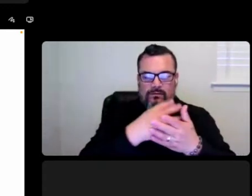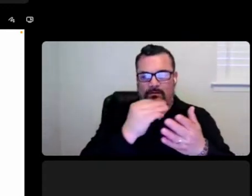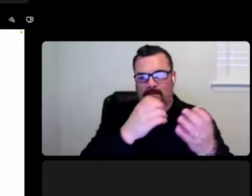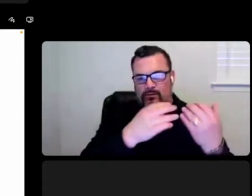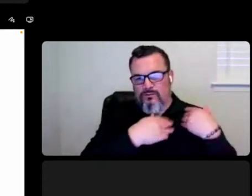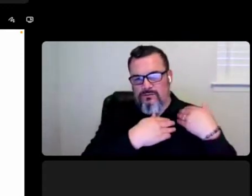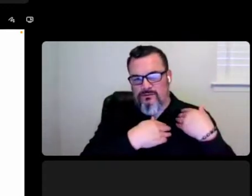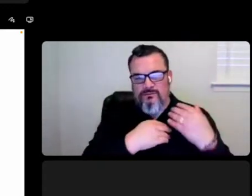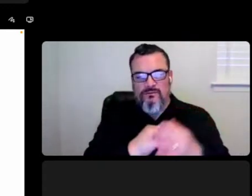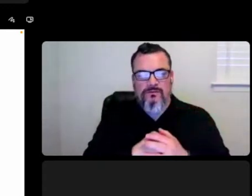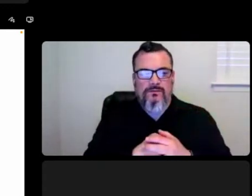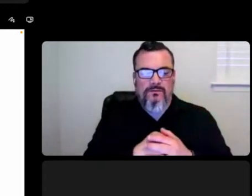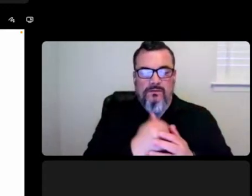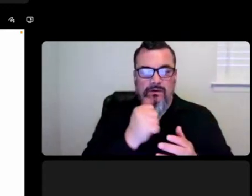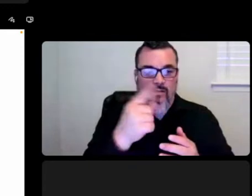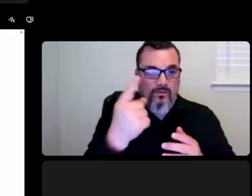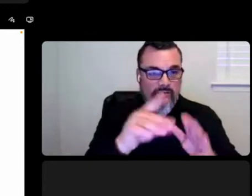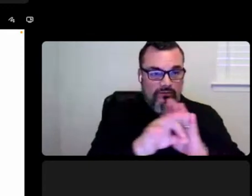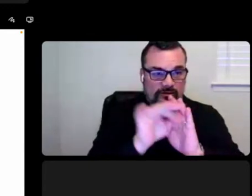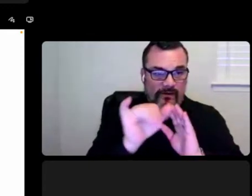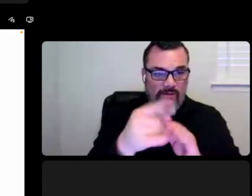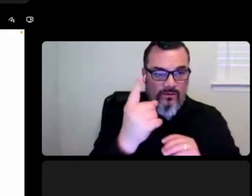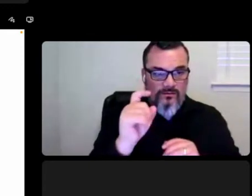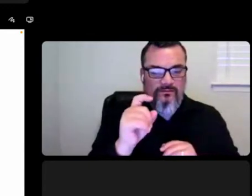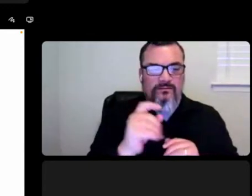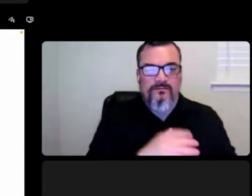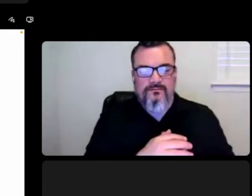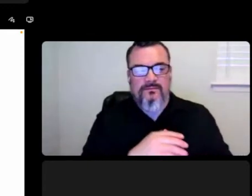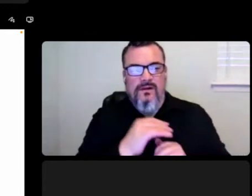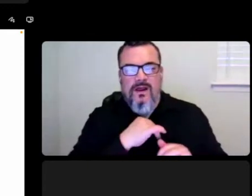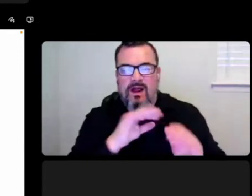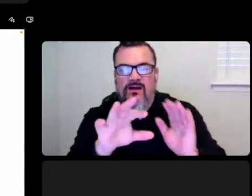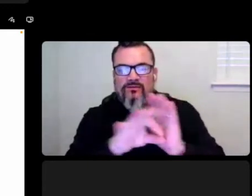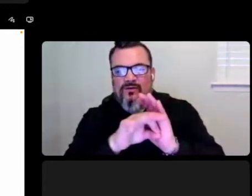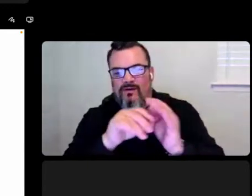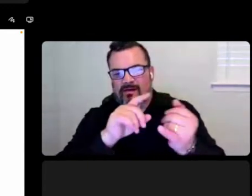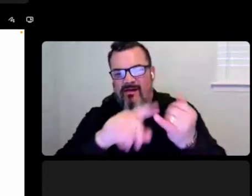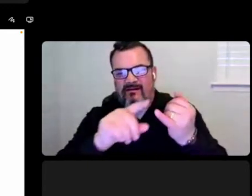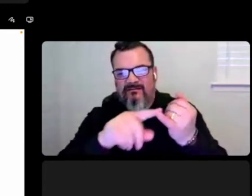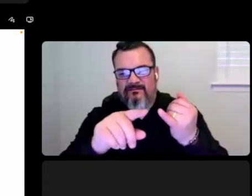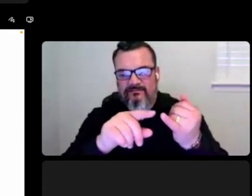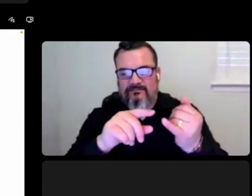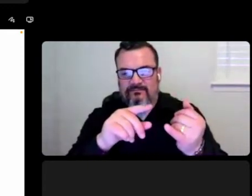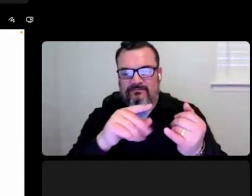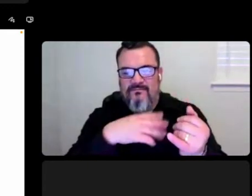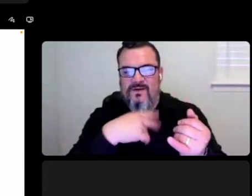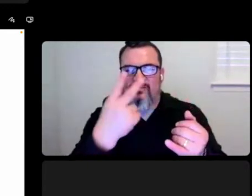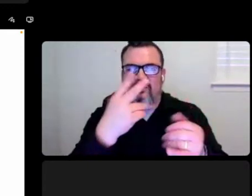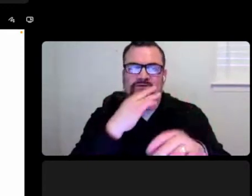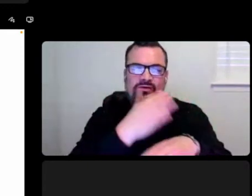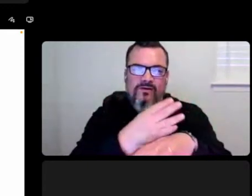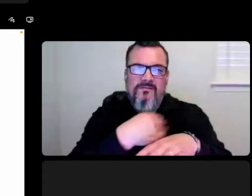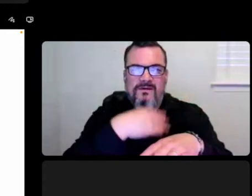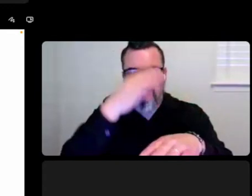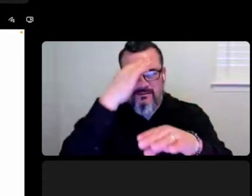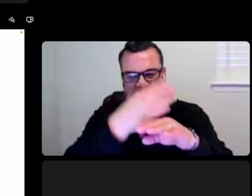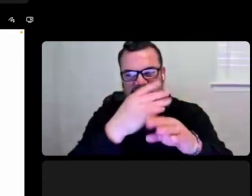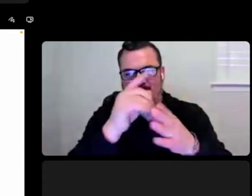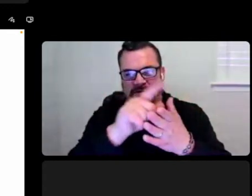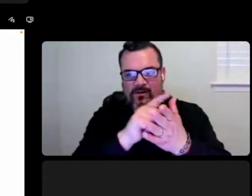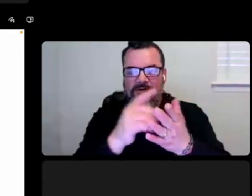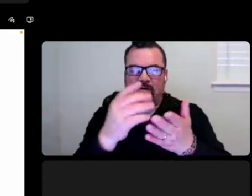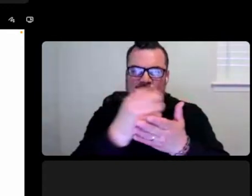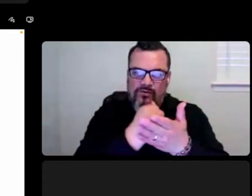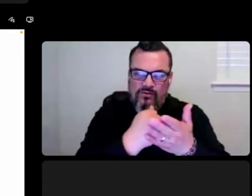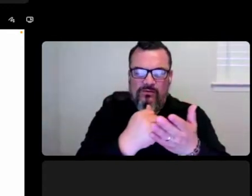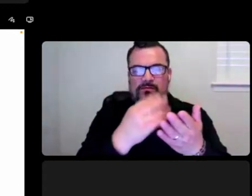responsible. Anybody else choose that one? Yeah. I just chose the last half. I'm thinking of my 2 daughters and my son-in-laws. Earn a living